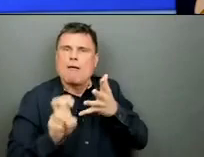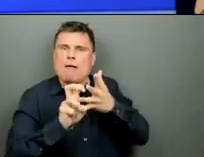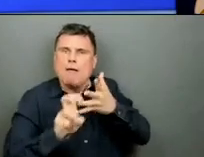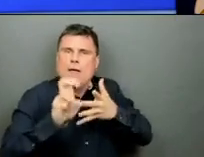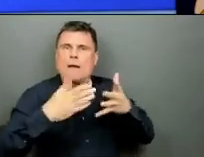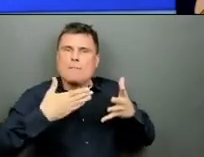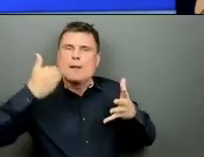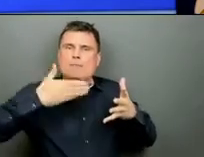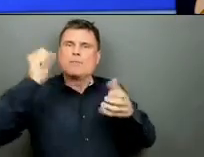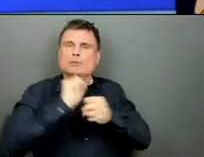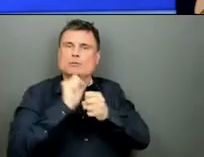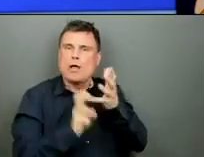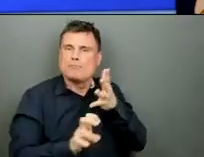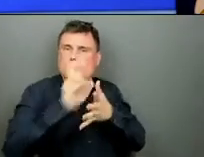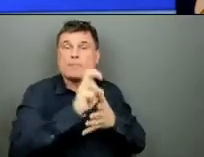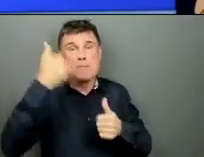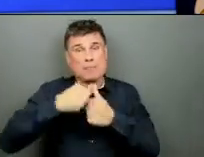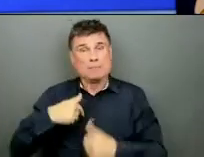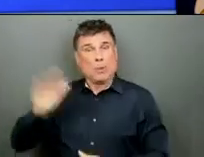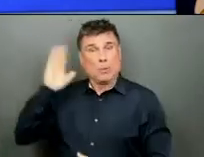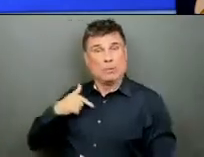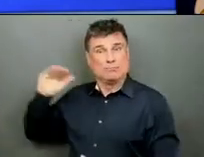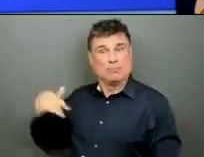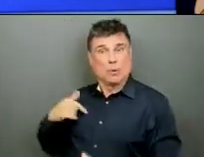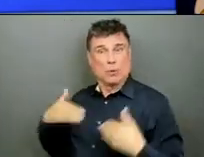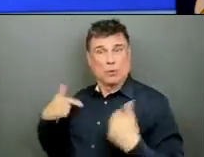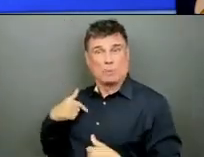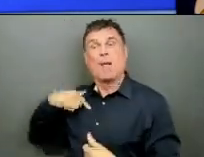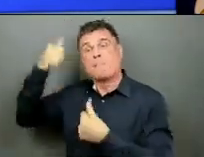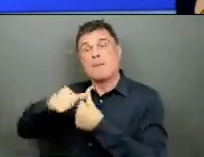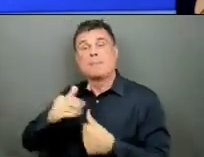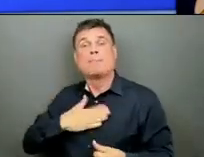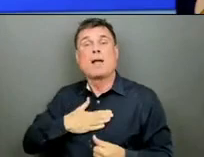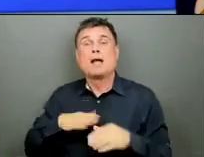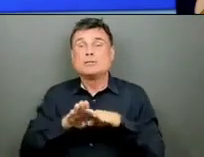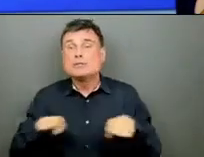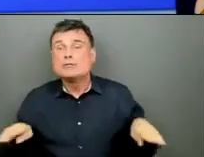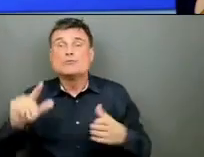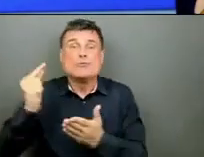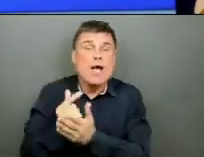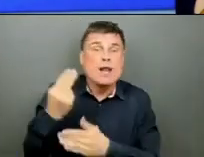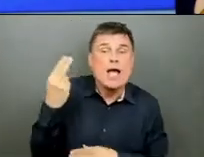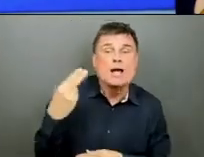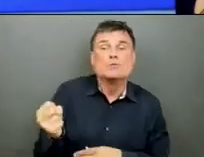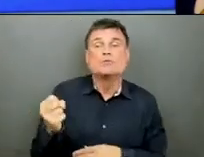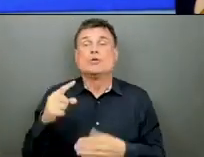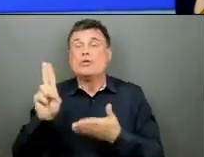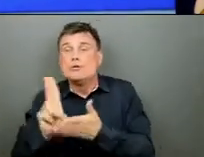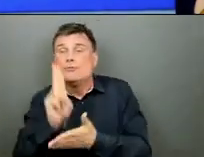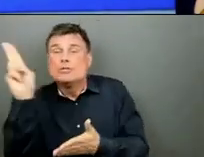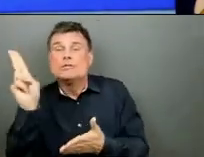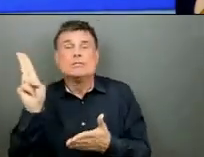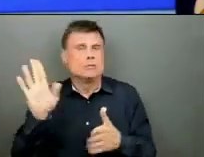as a youth, I remember my children coming out of high school and then out of university. The biggest challenge young people have is getting that experience